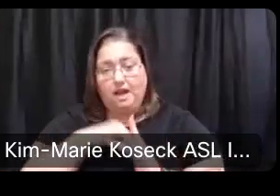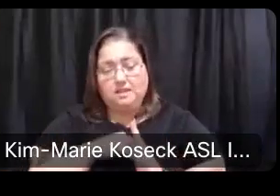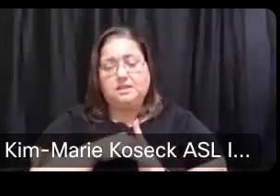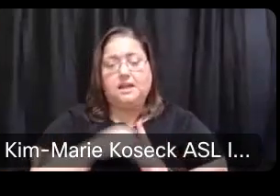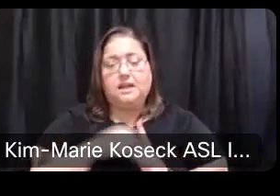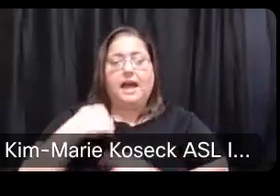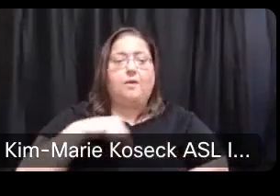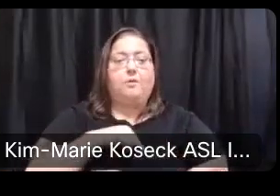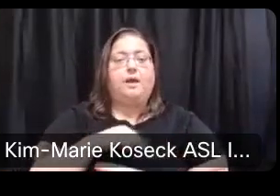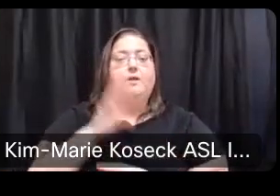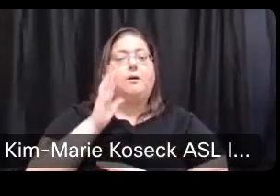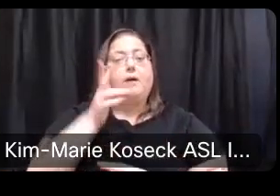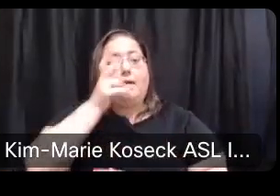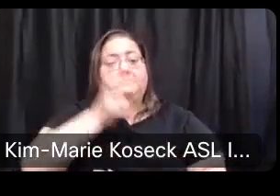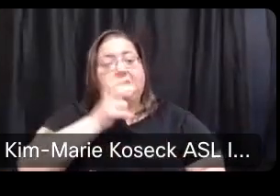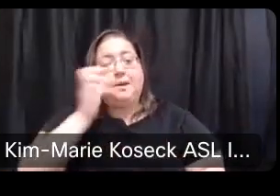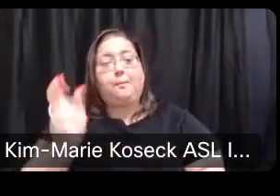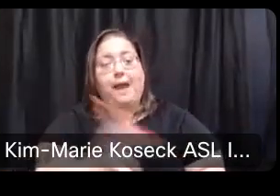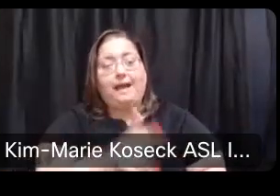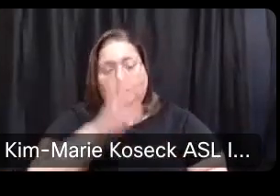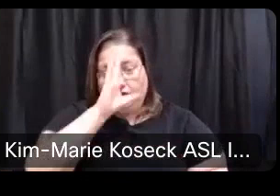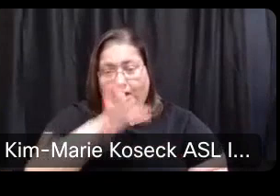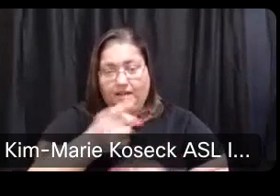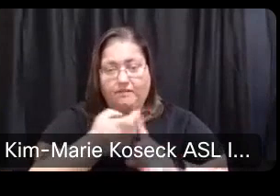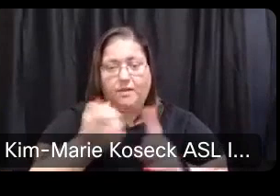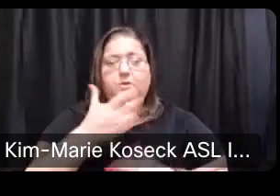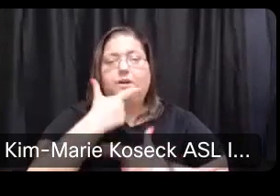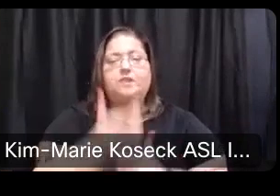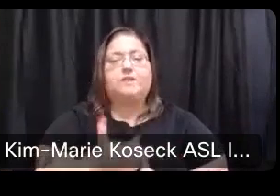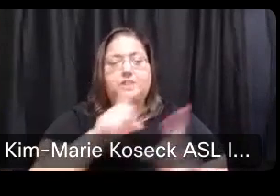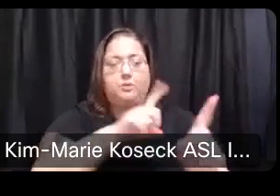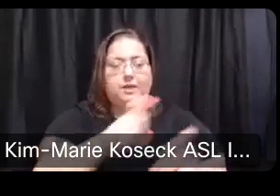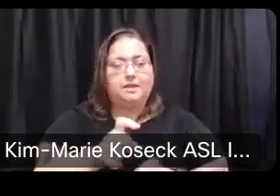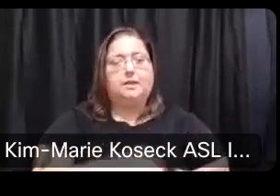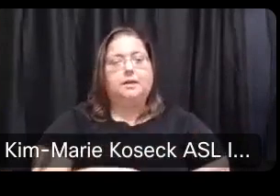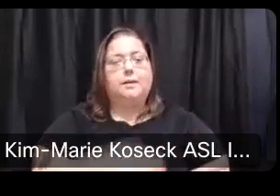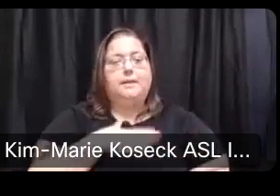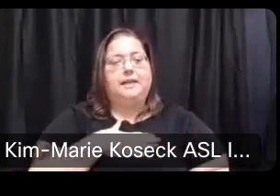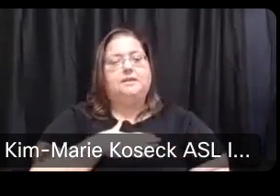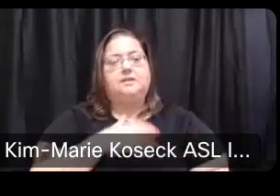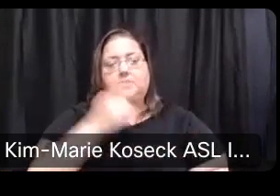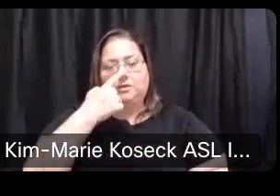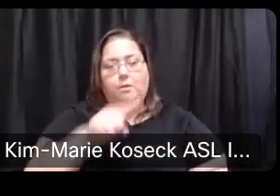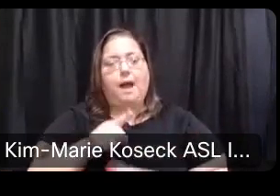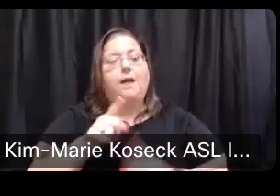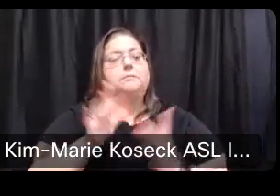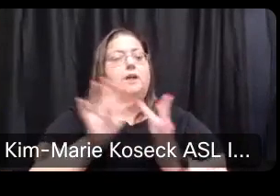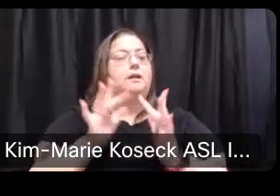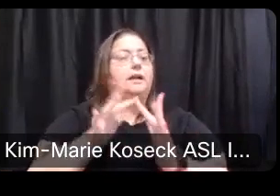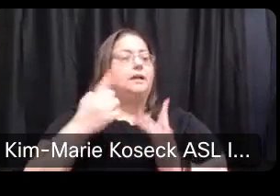to hear back directly about your interests and questions. So feel free to reach out.